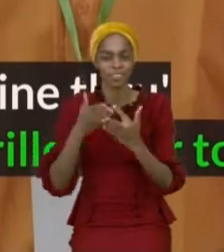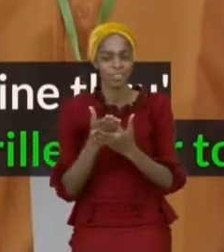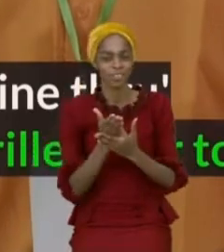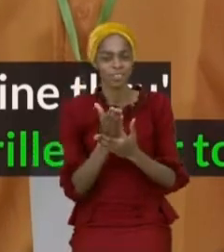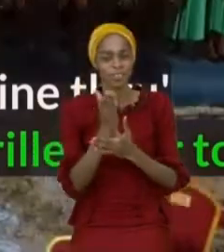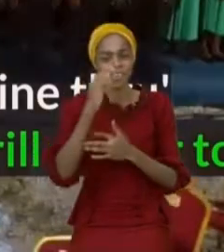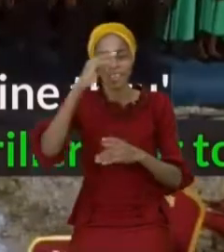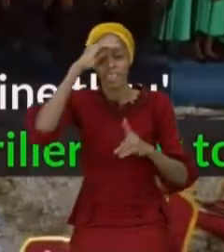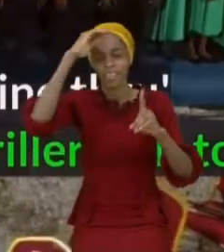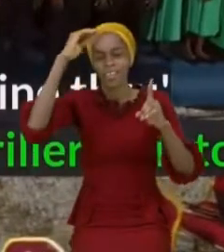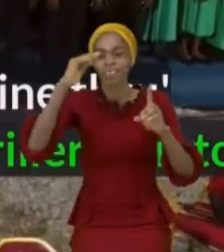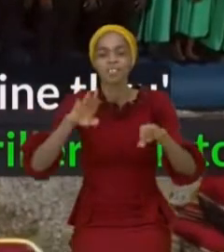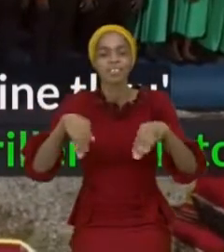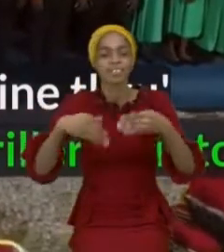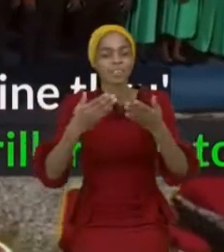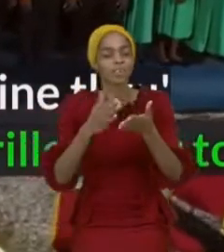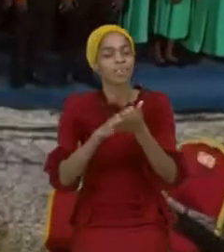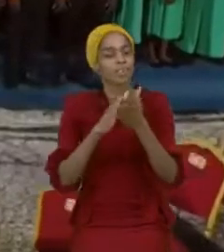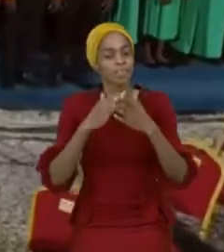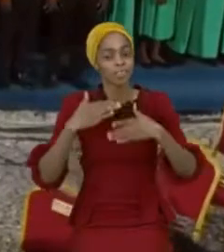through. Give